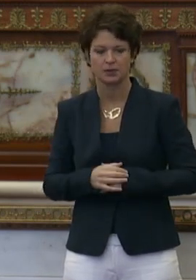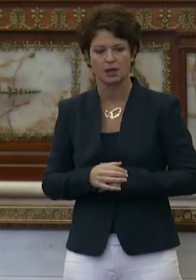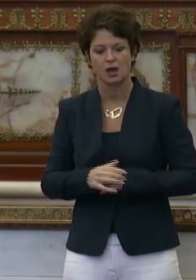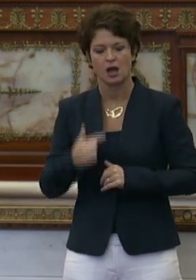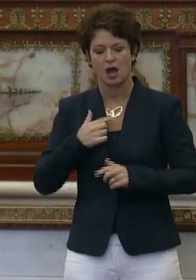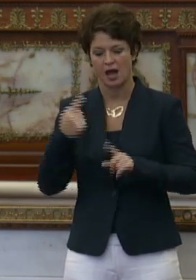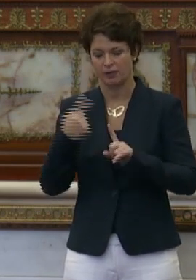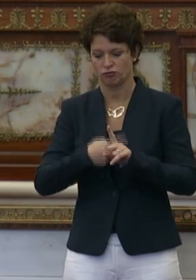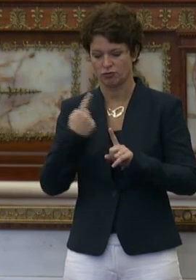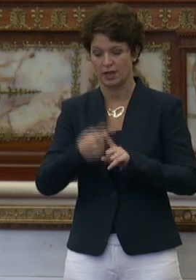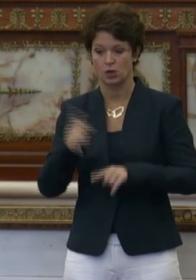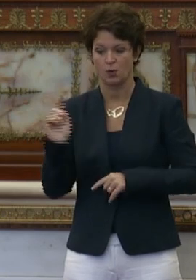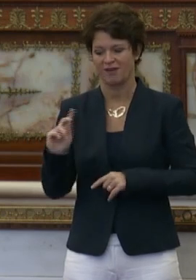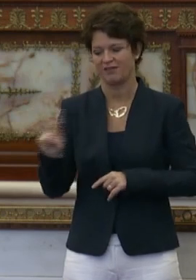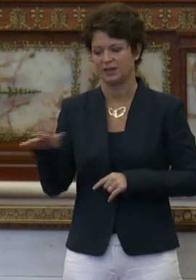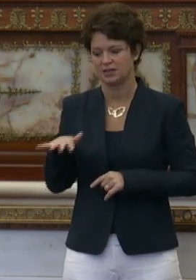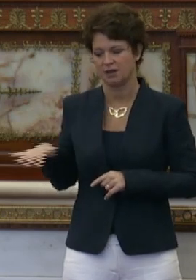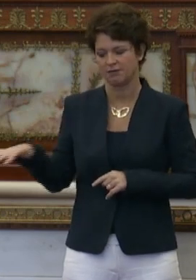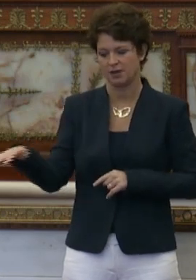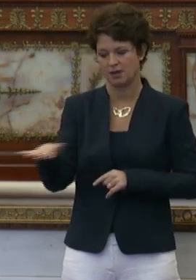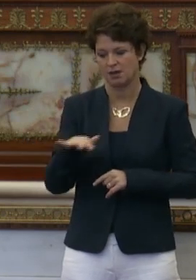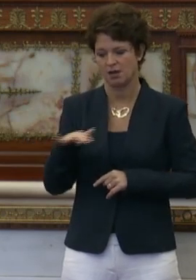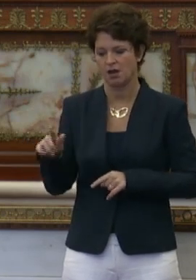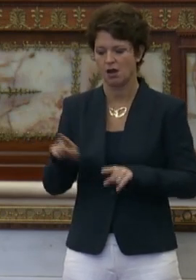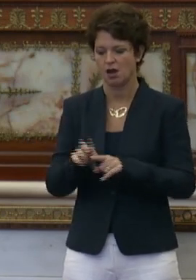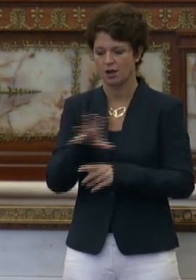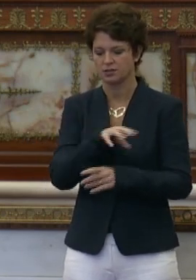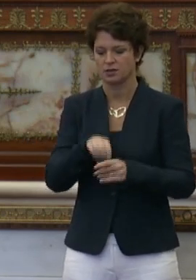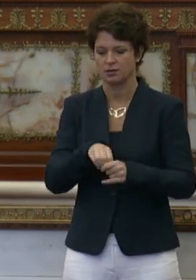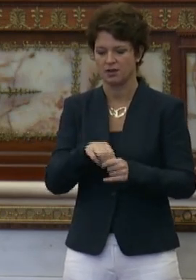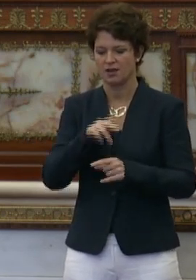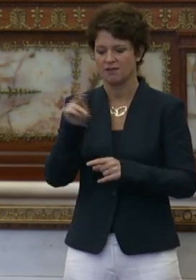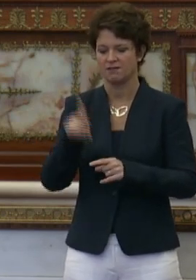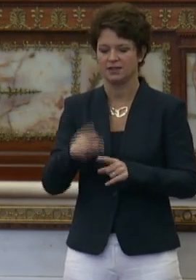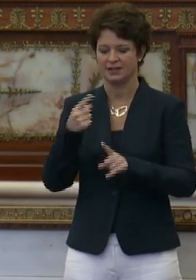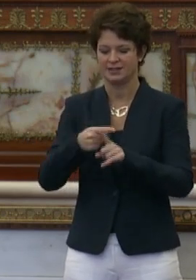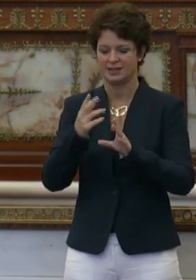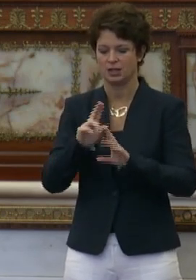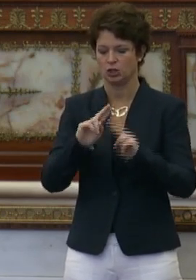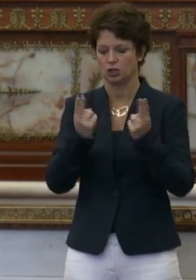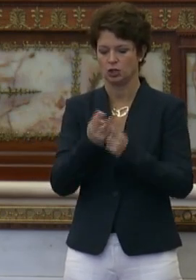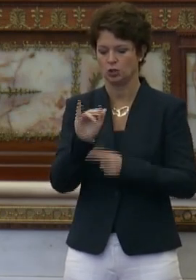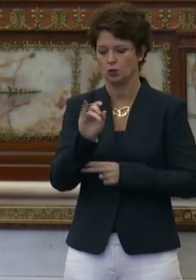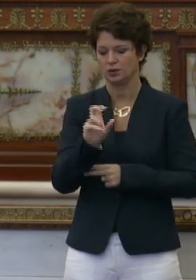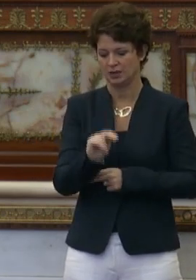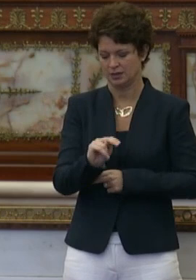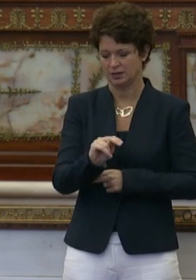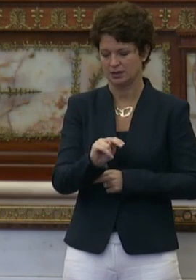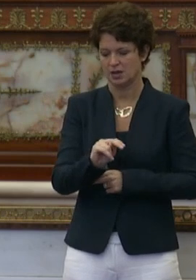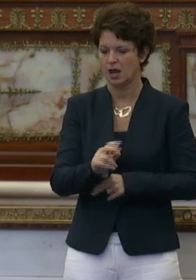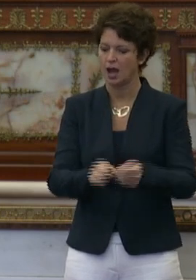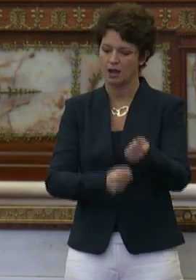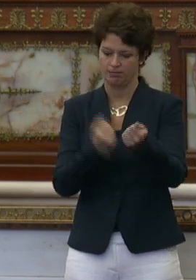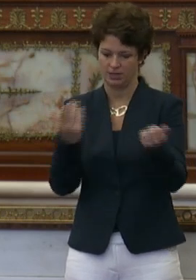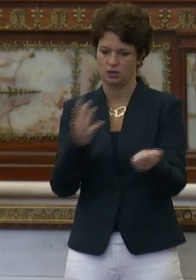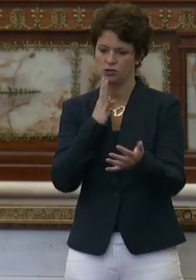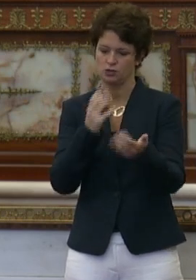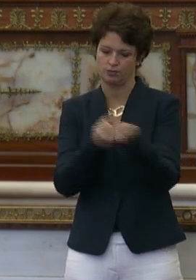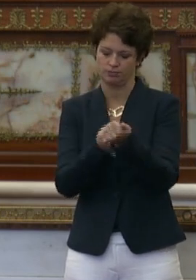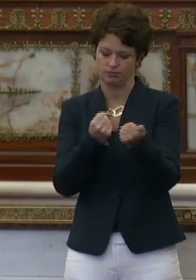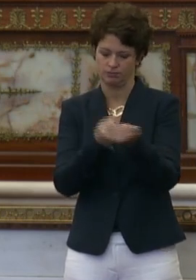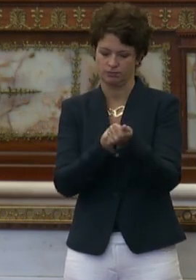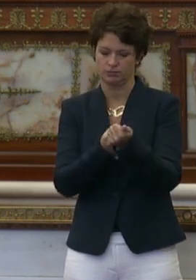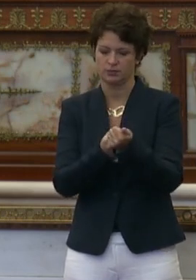a renter in Philadelphia, and I'm also part of a Philly Tenants Union. And I'm speaking in favor today of